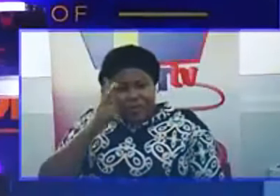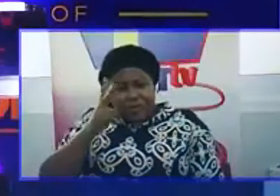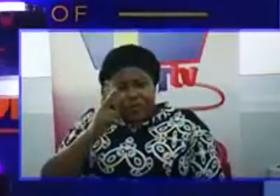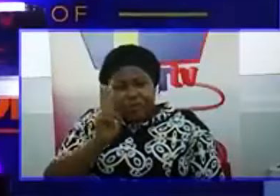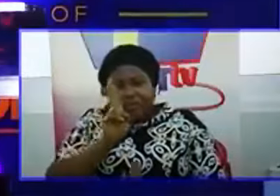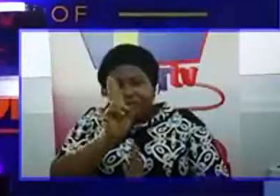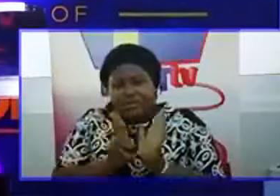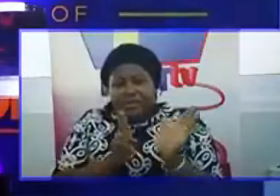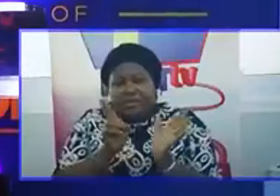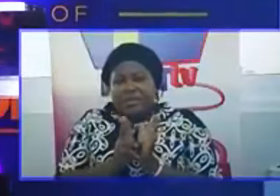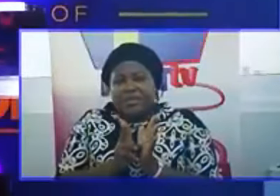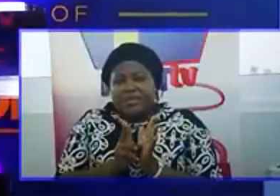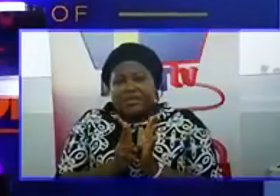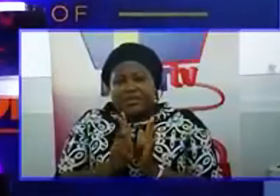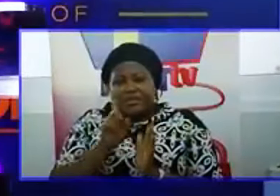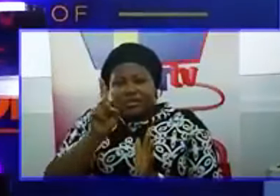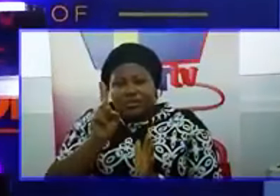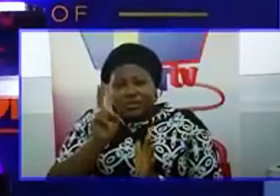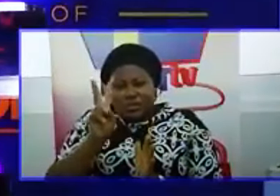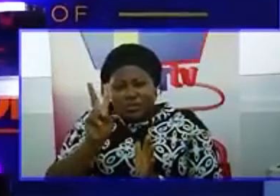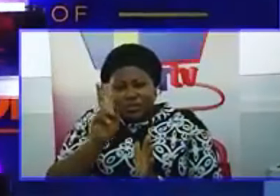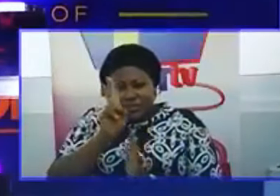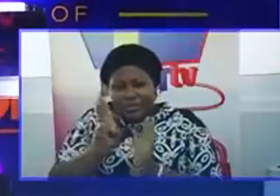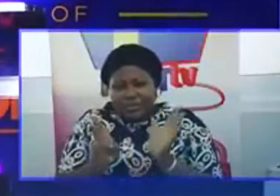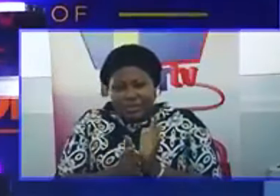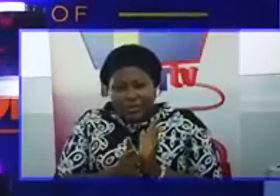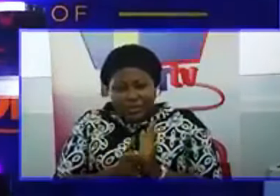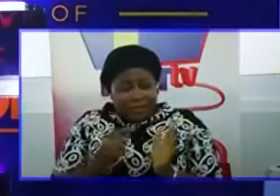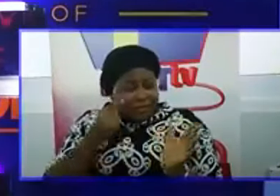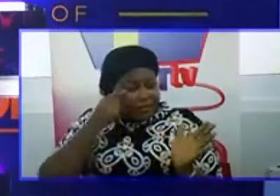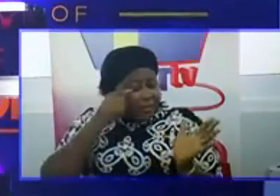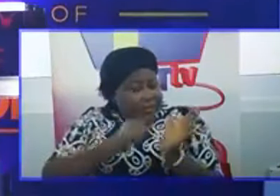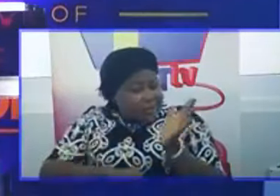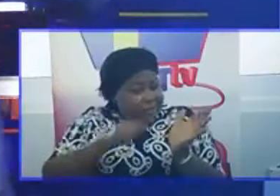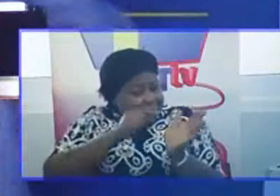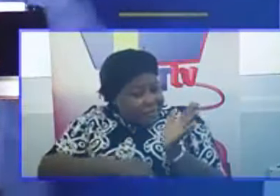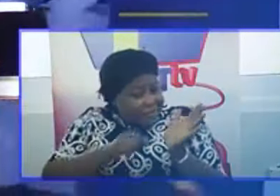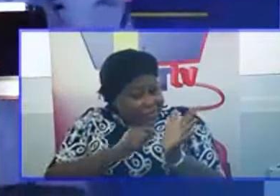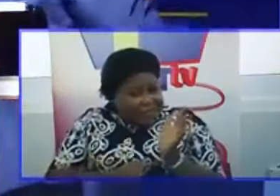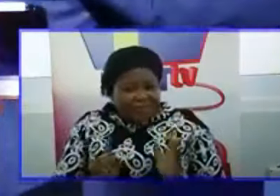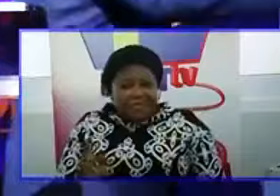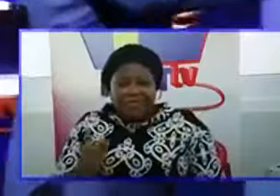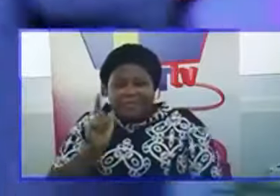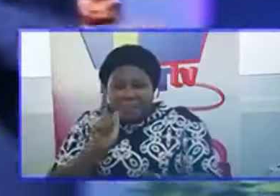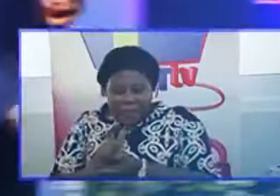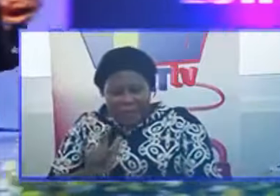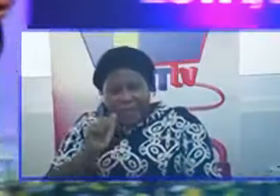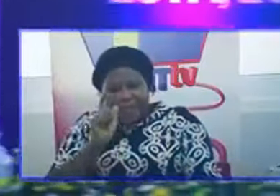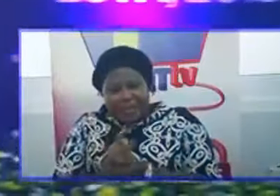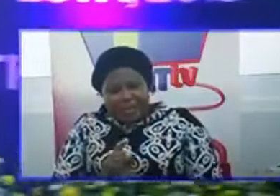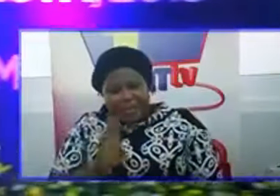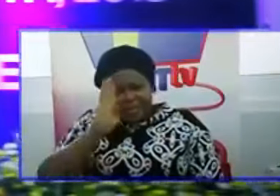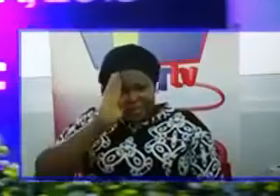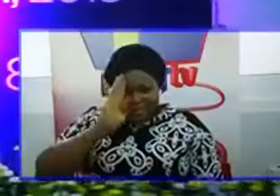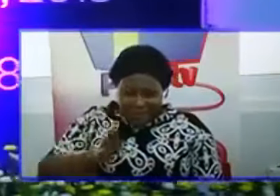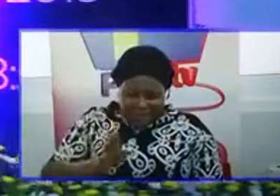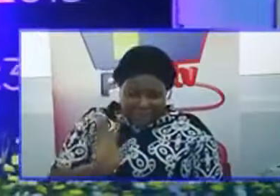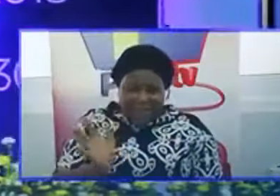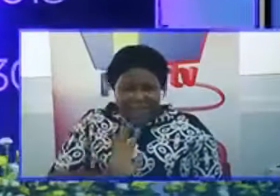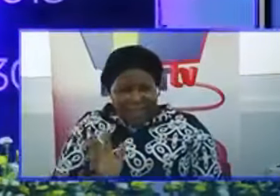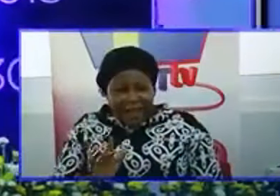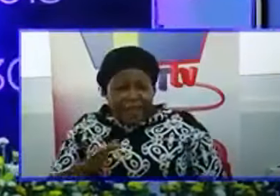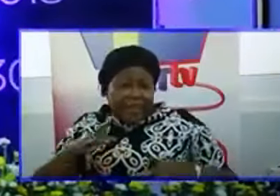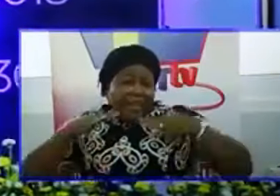You find out that the invigilator will come around, say, hi, hello, how are you? He's very nice.